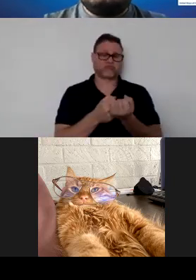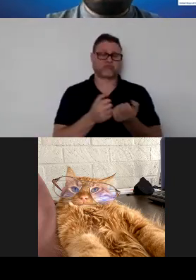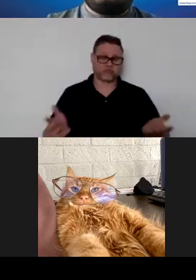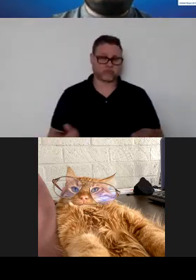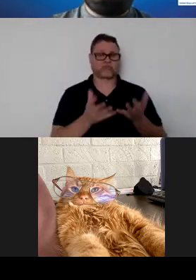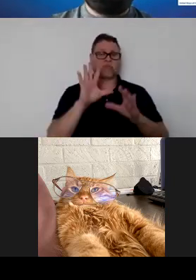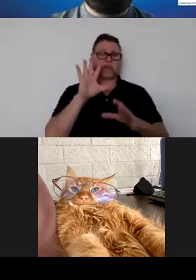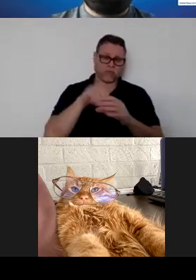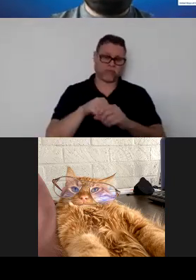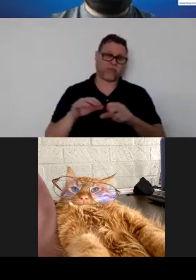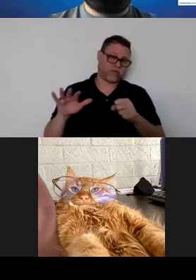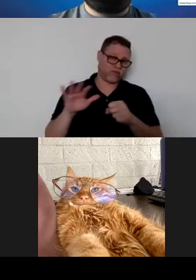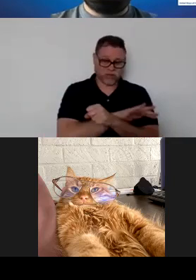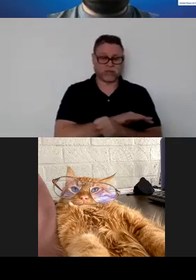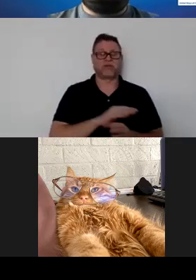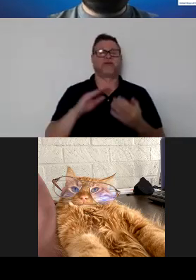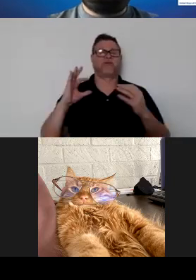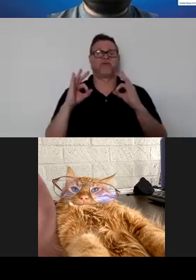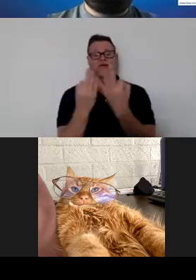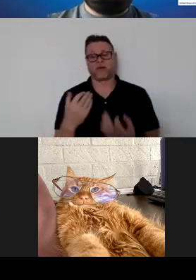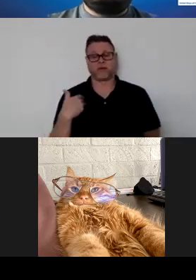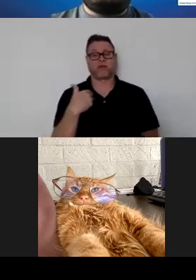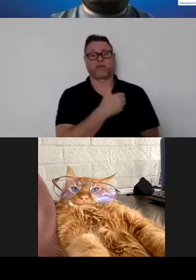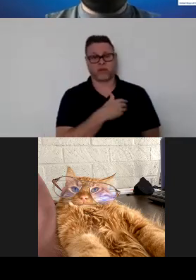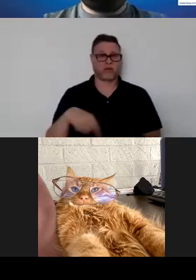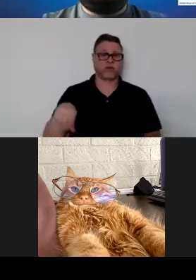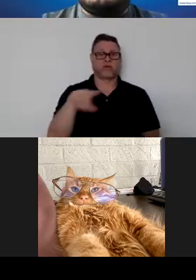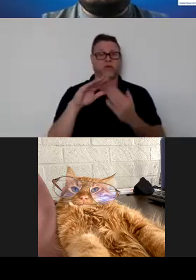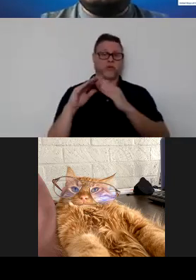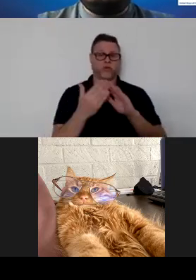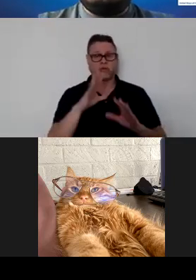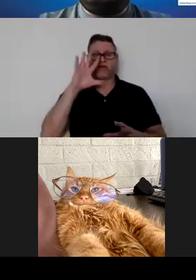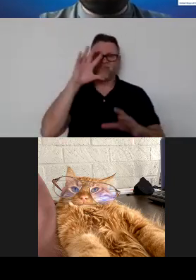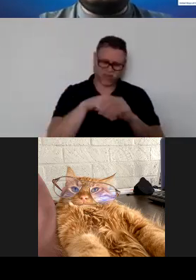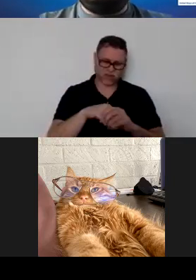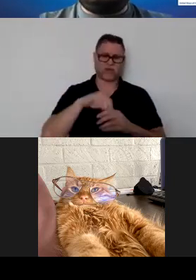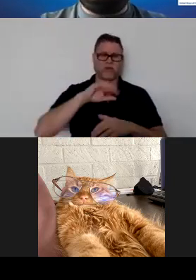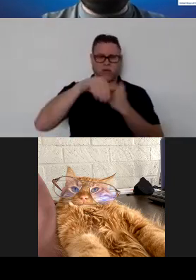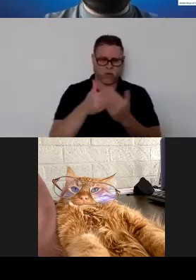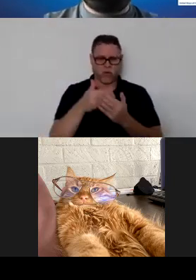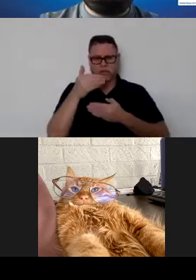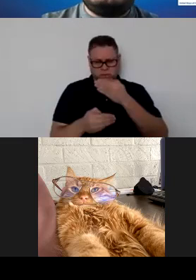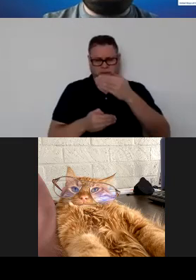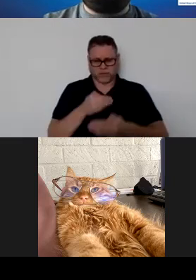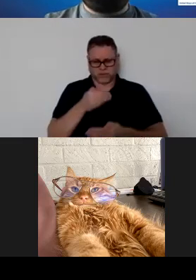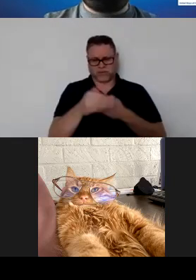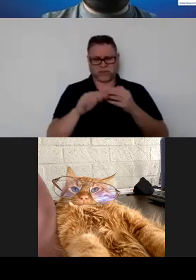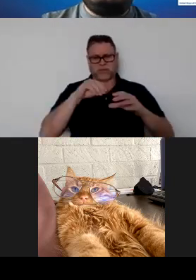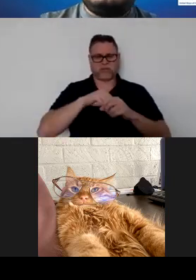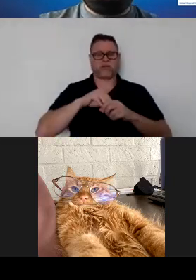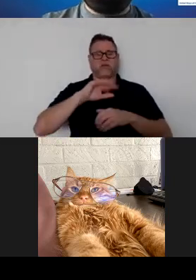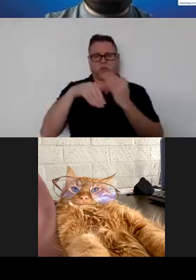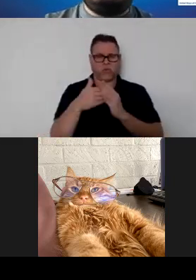participation. Families and community members are engaged in all steps of these types of models, in the assessment, in